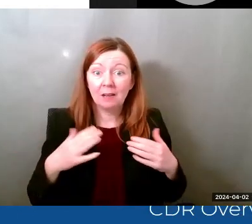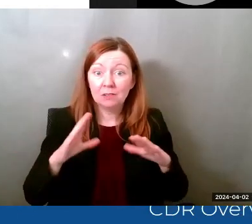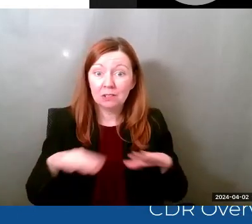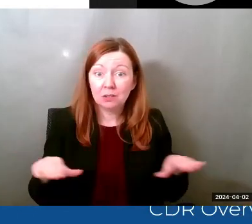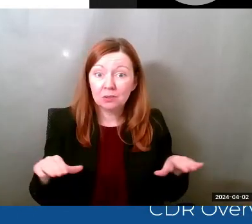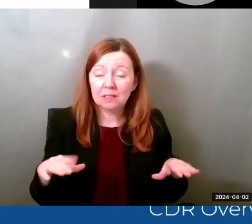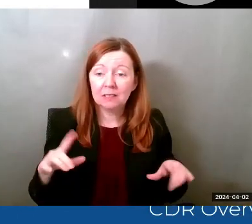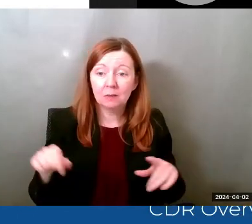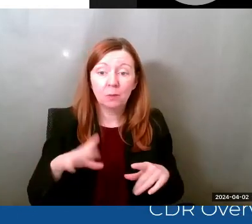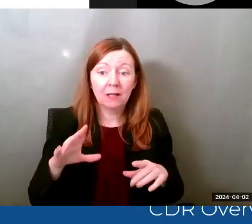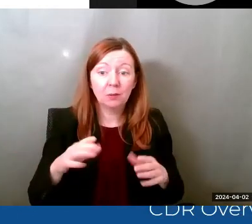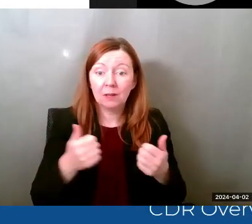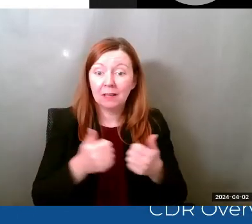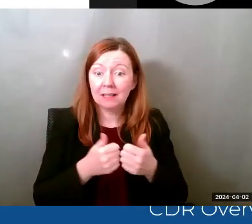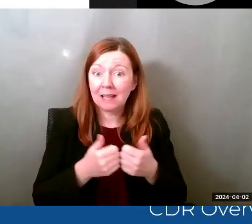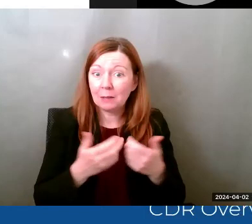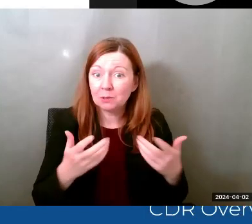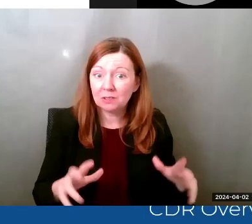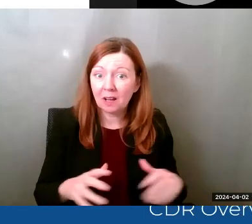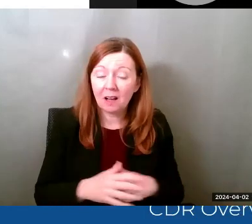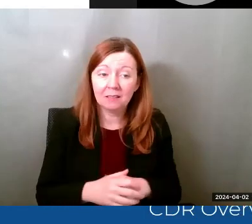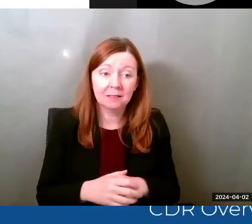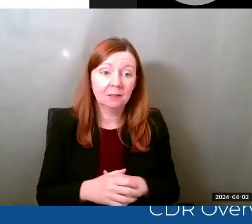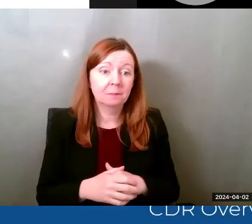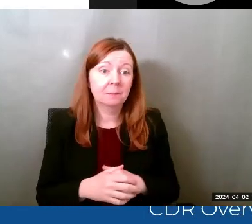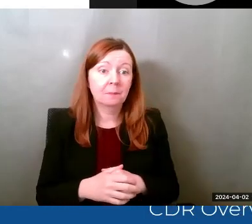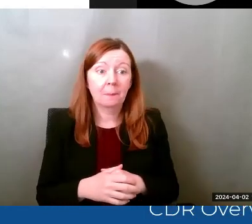children, when your games get over or as they get